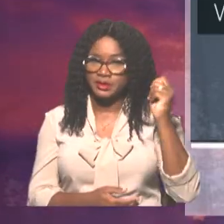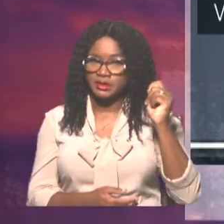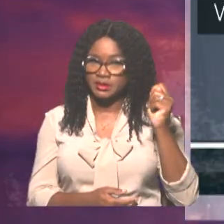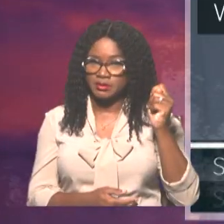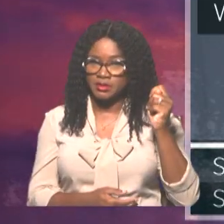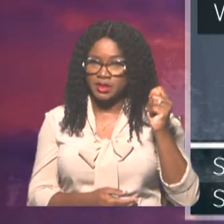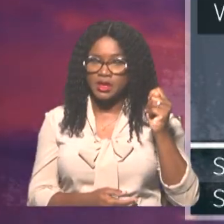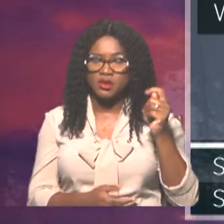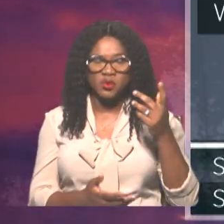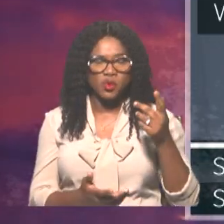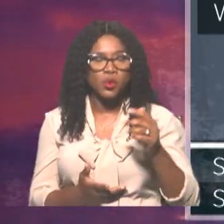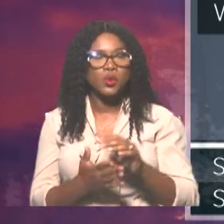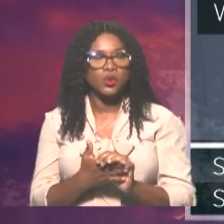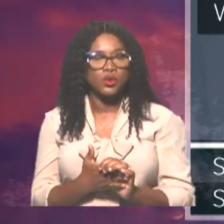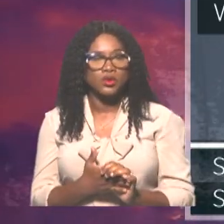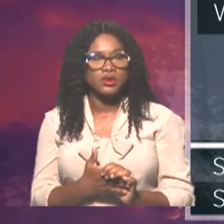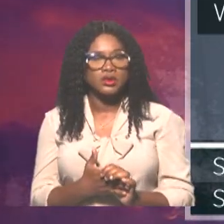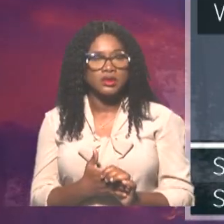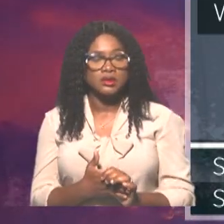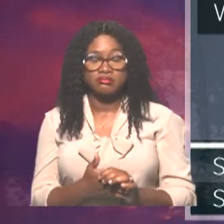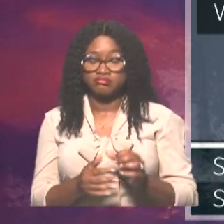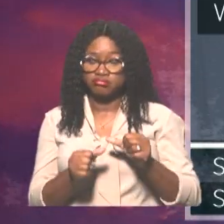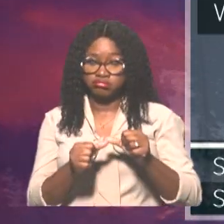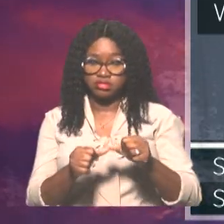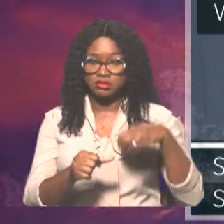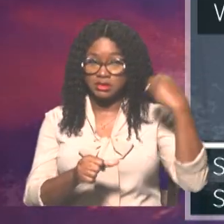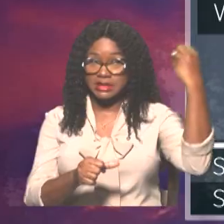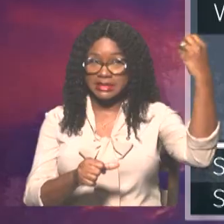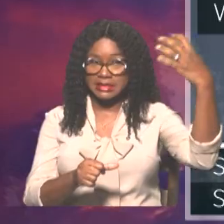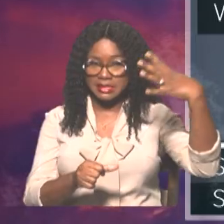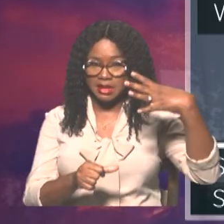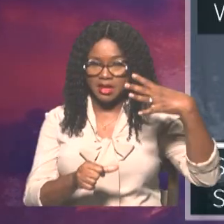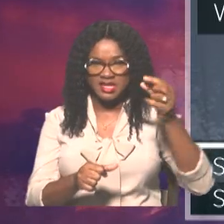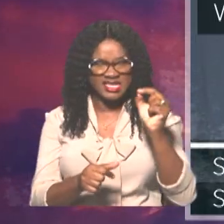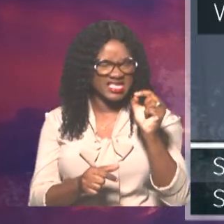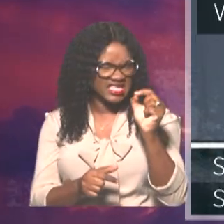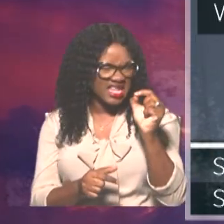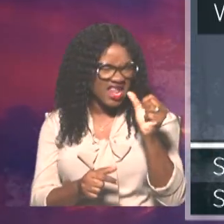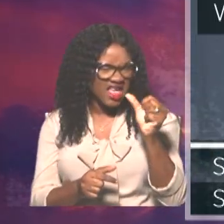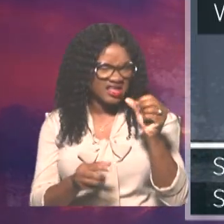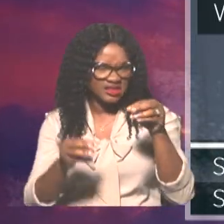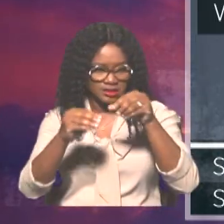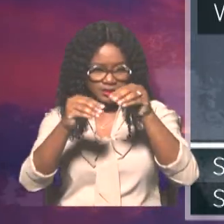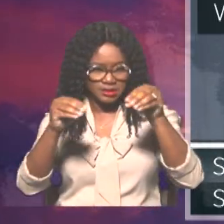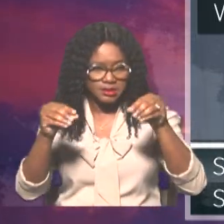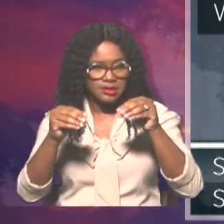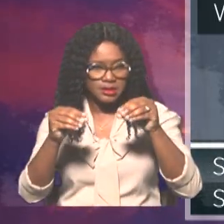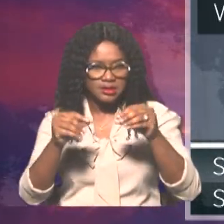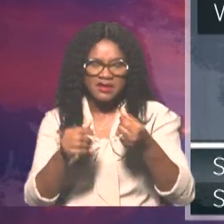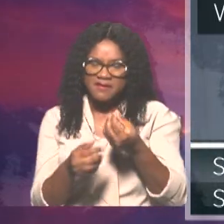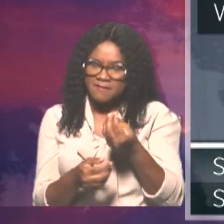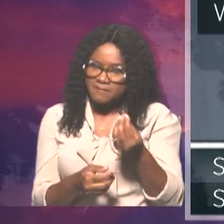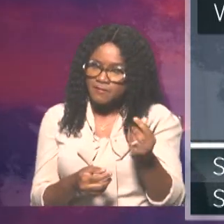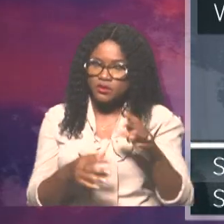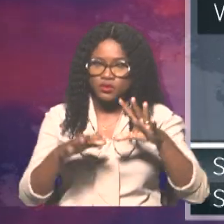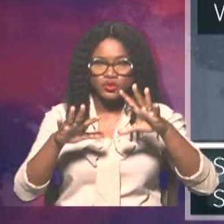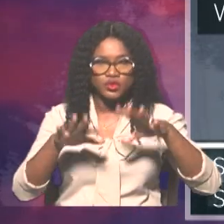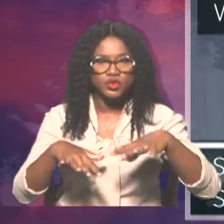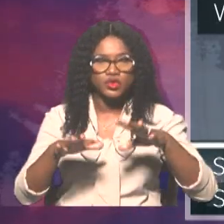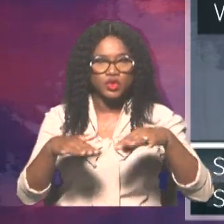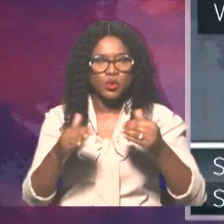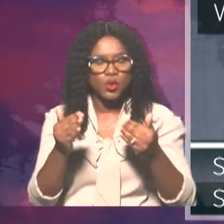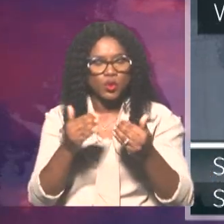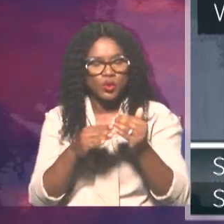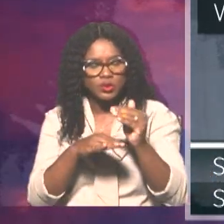influenced to a lesser extent with mainly hot and sunny conditions with a slight haze and just a few isolated showers coming in closer